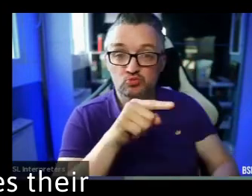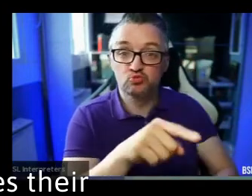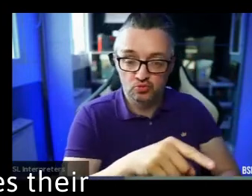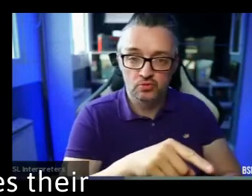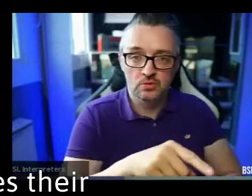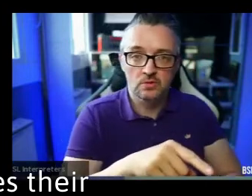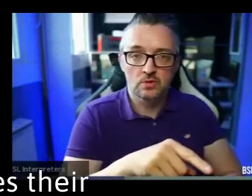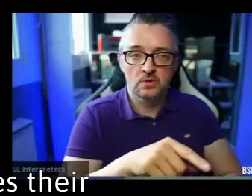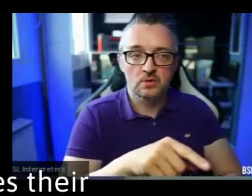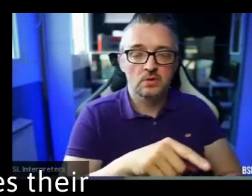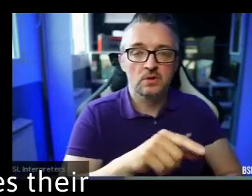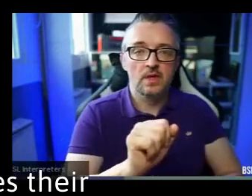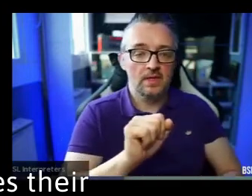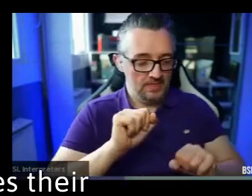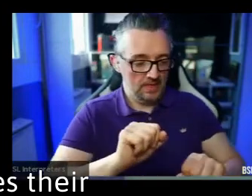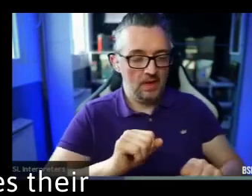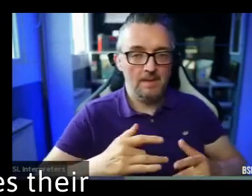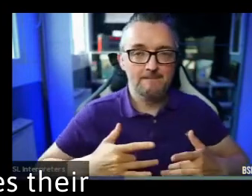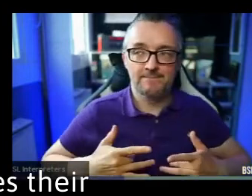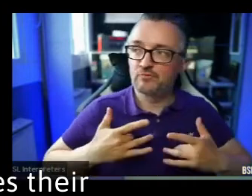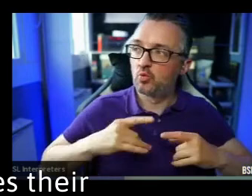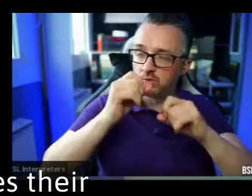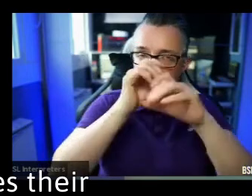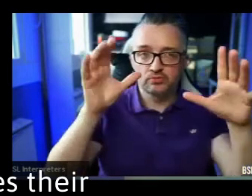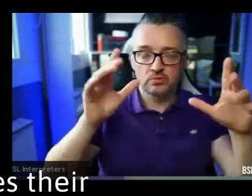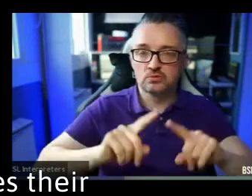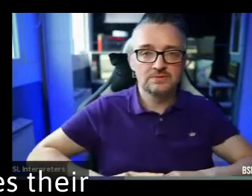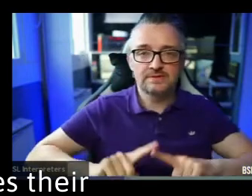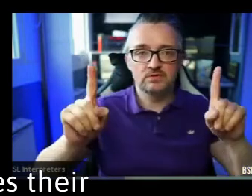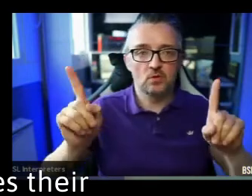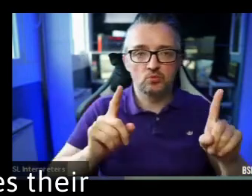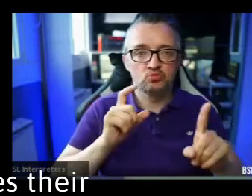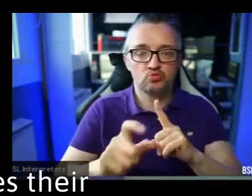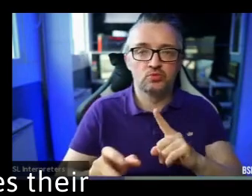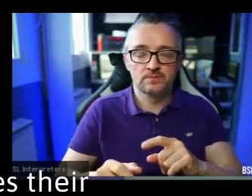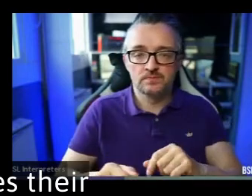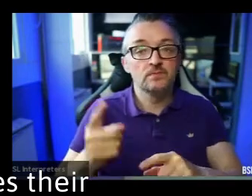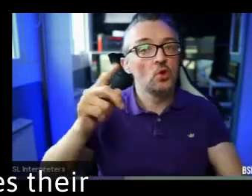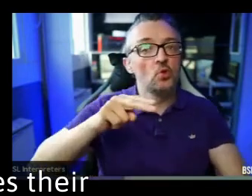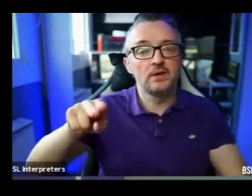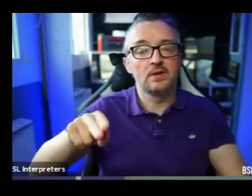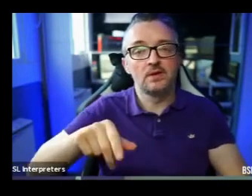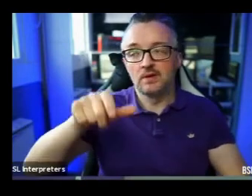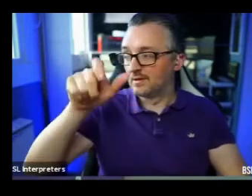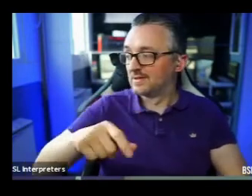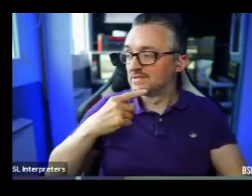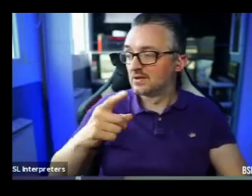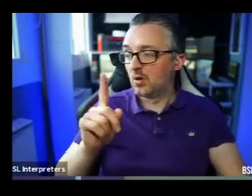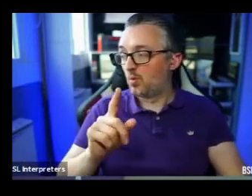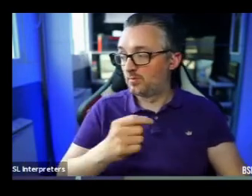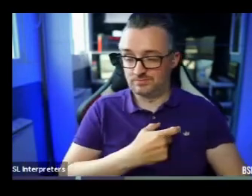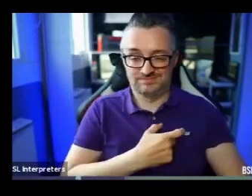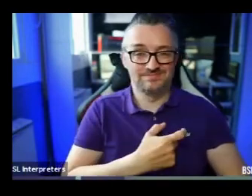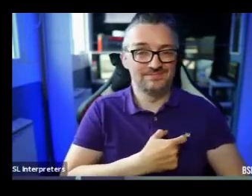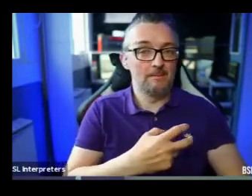what matters to you, that it changes their perspective completely on what to do. Anders Verga,